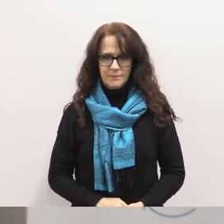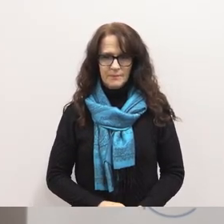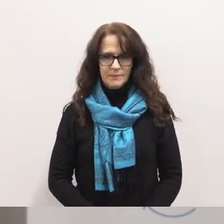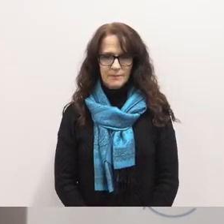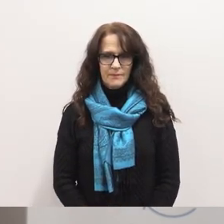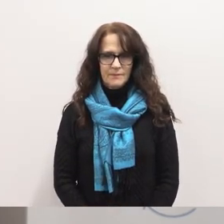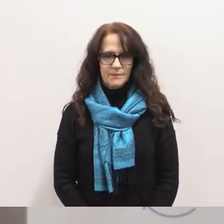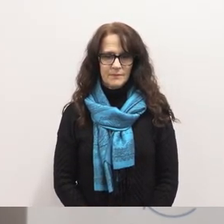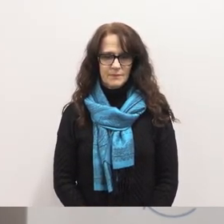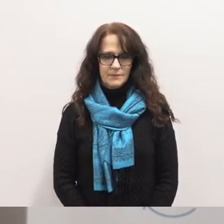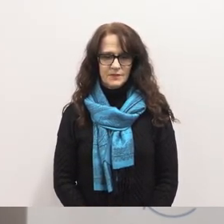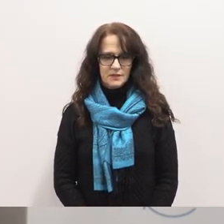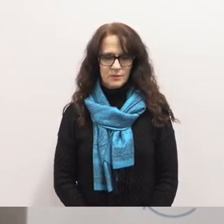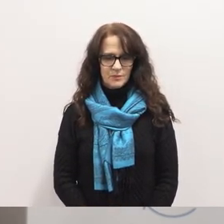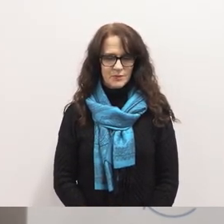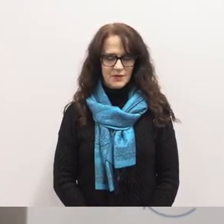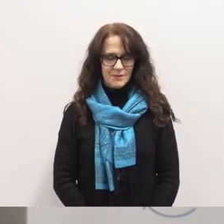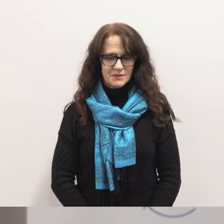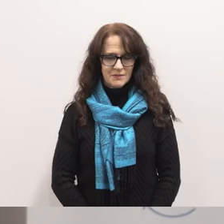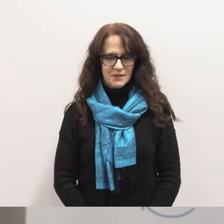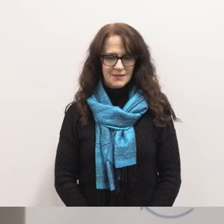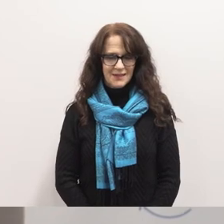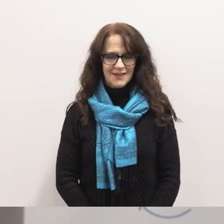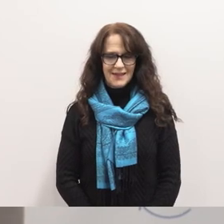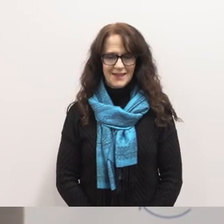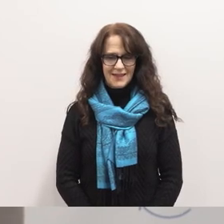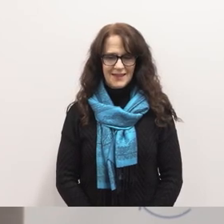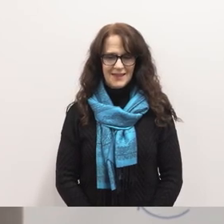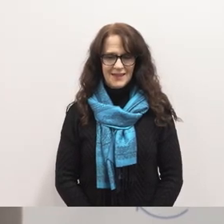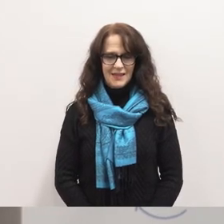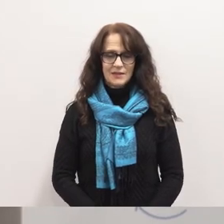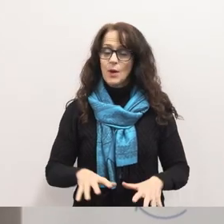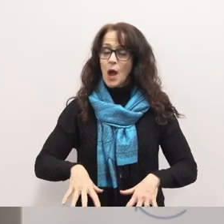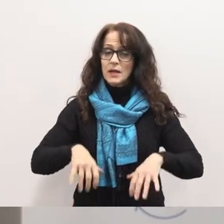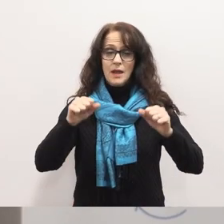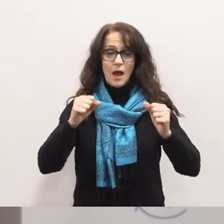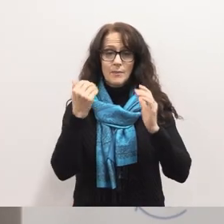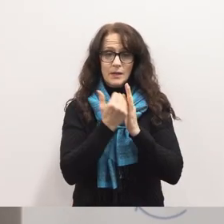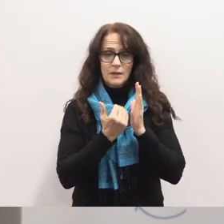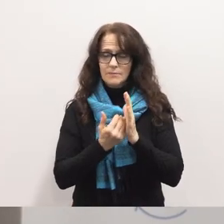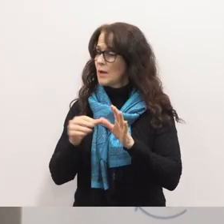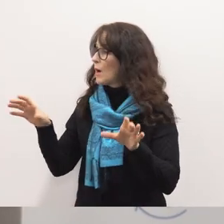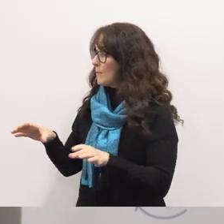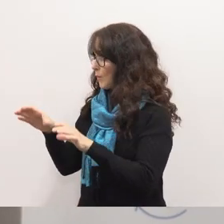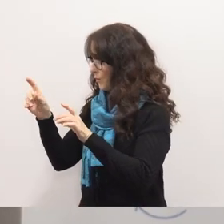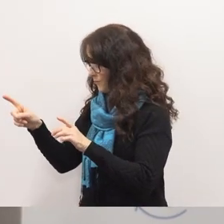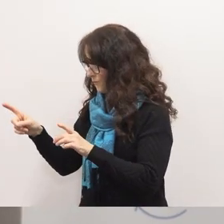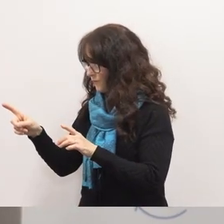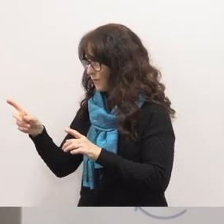We will now have the adoption of the agenda. I need a motion. So moved.